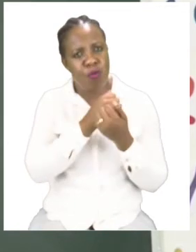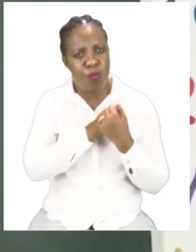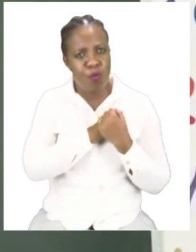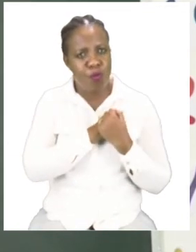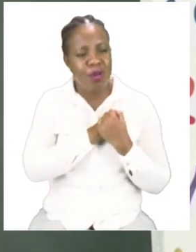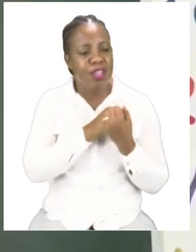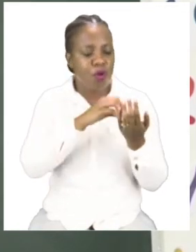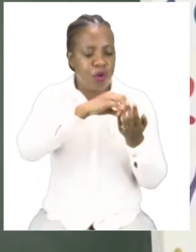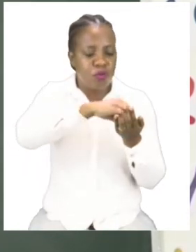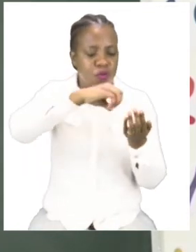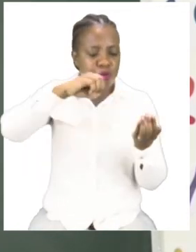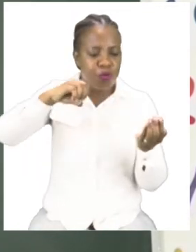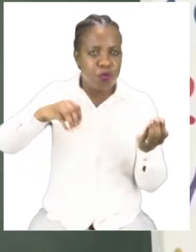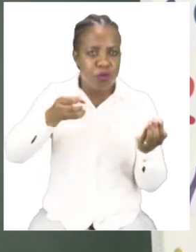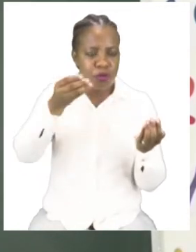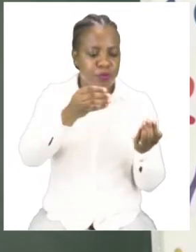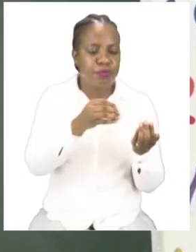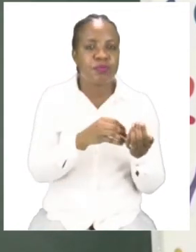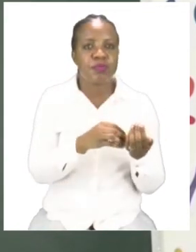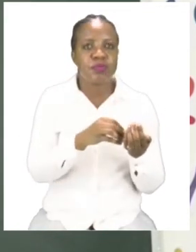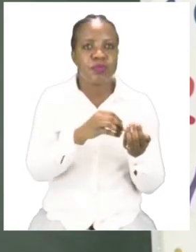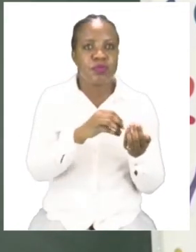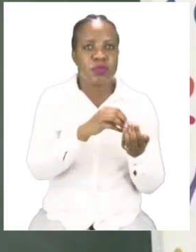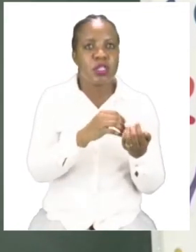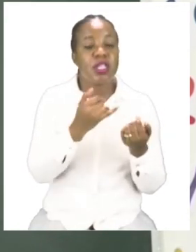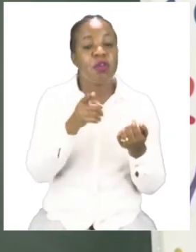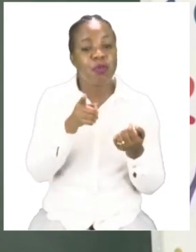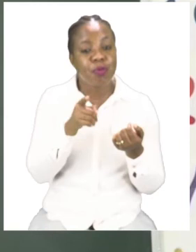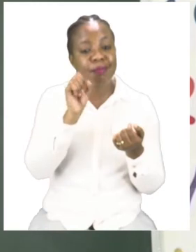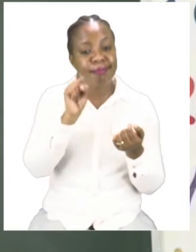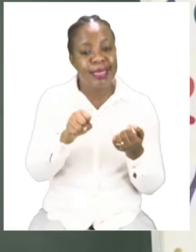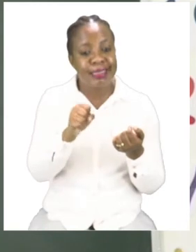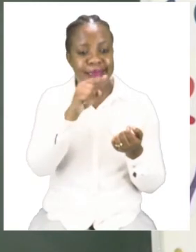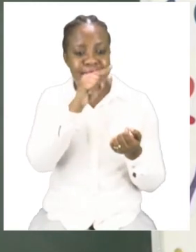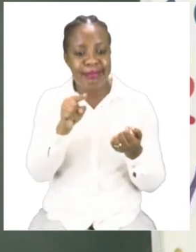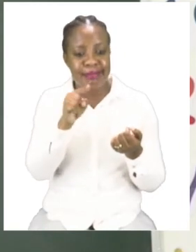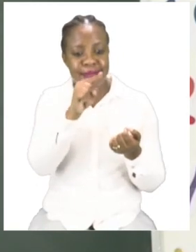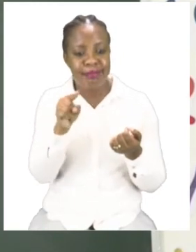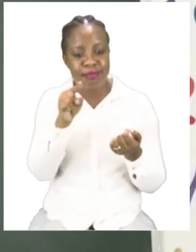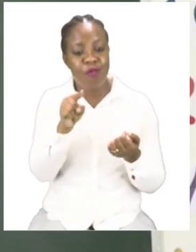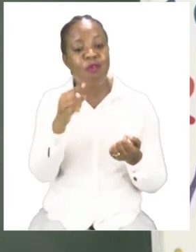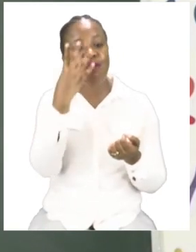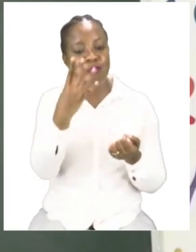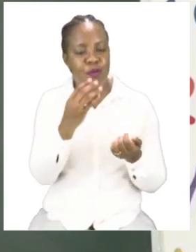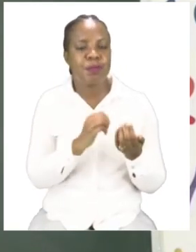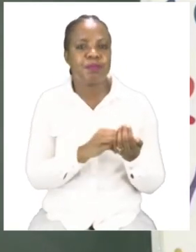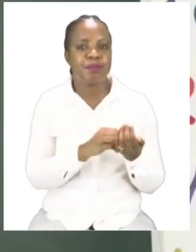grandmother. Let's go. For you, you are going to cross out 4 biscuits. Let's